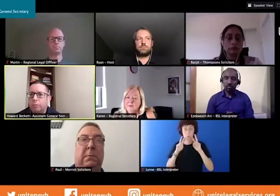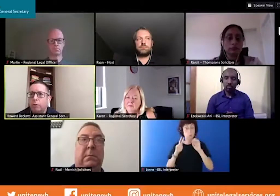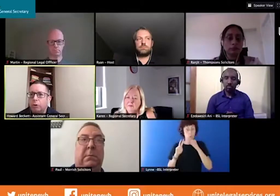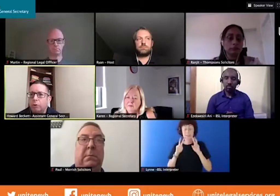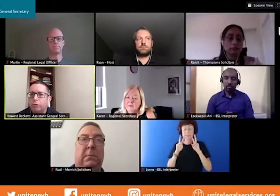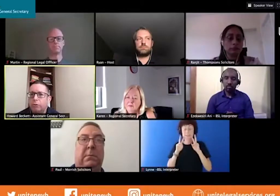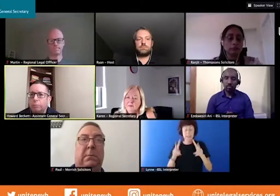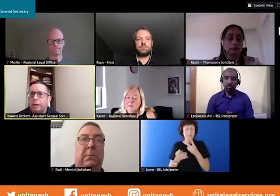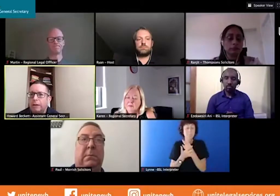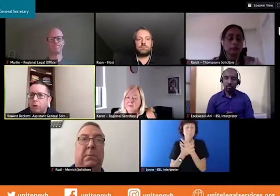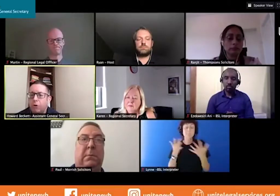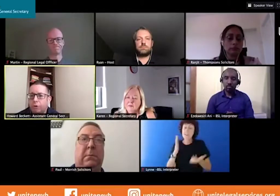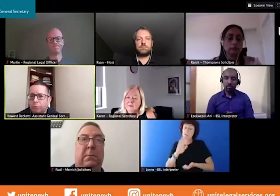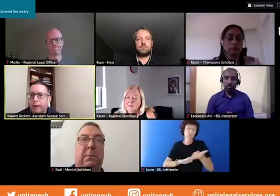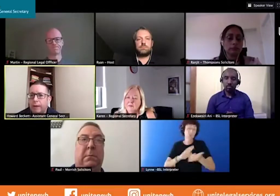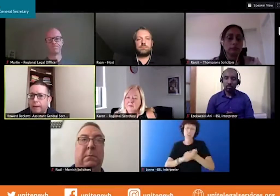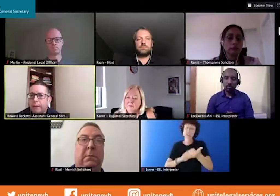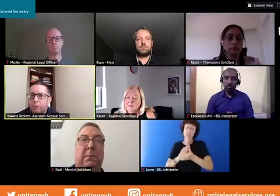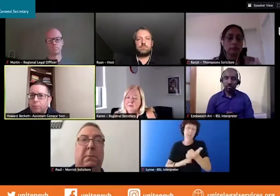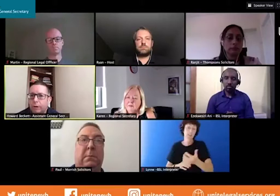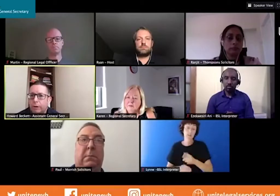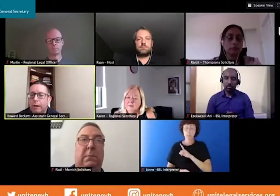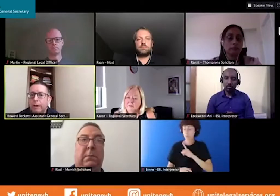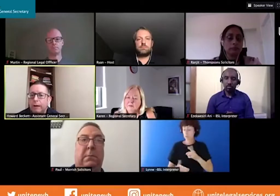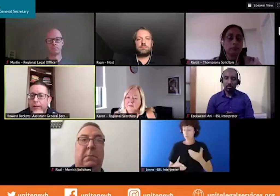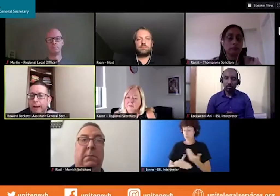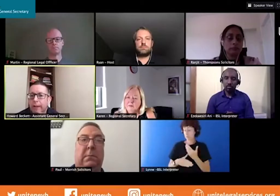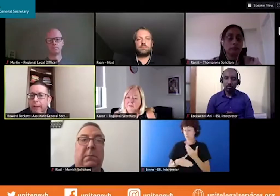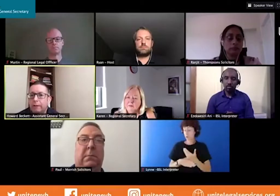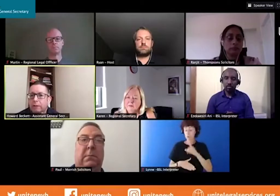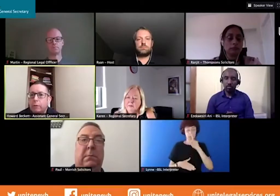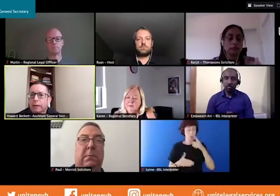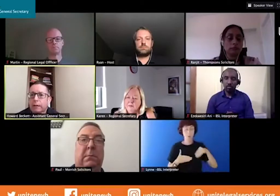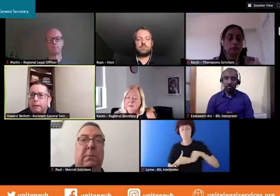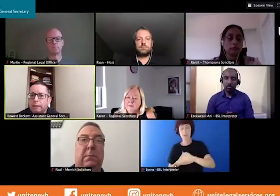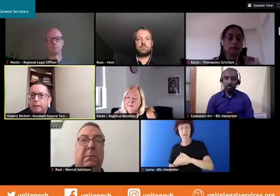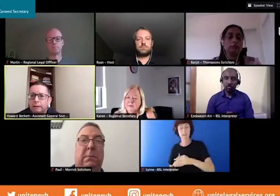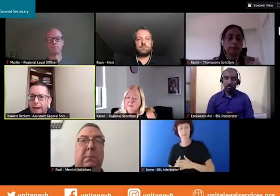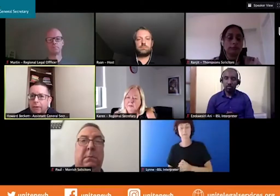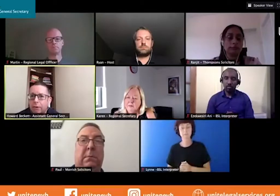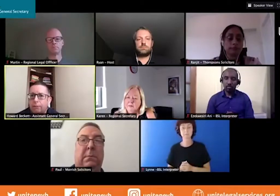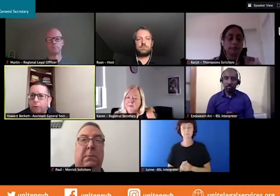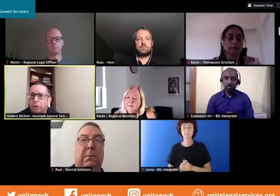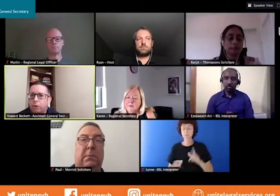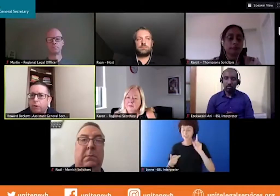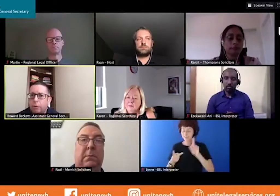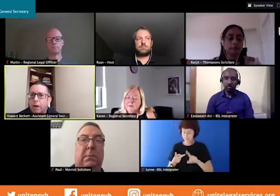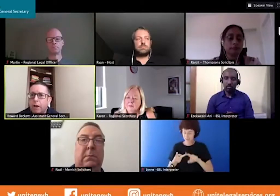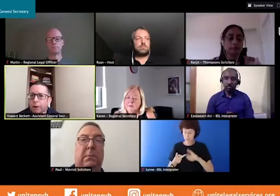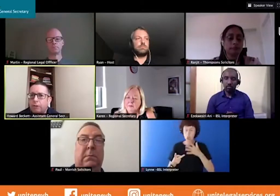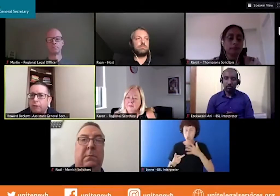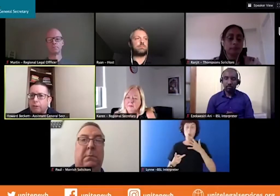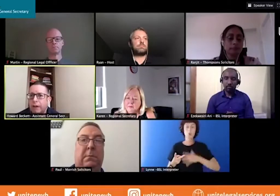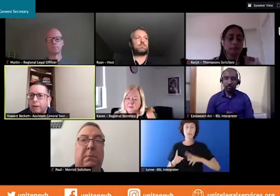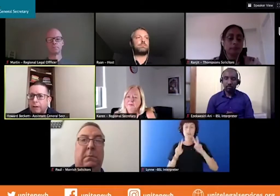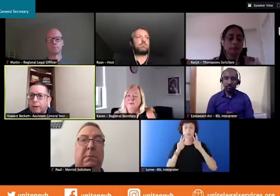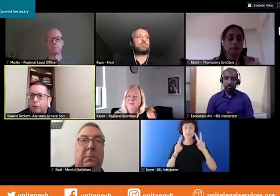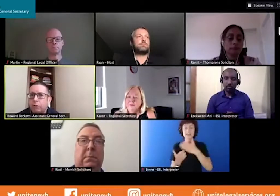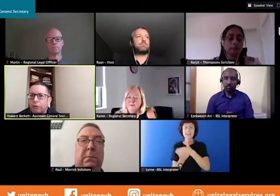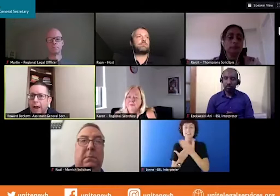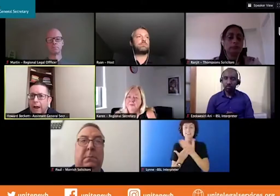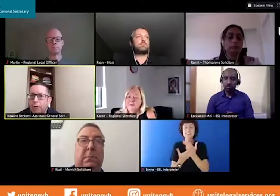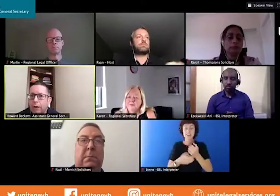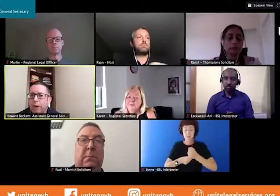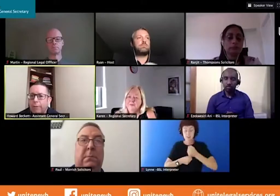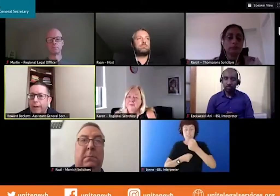not pay the extra money. Second is that we need to see a sector furlough scheme that is extended into January of next year